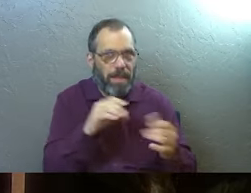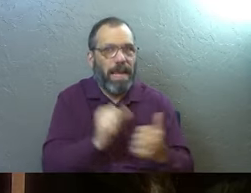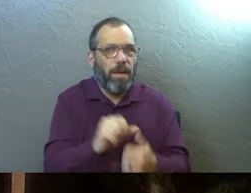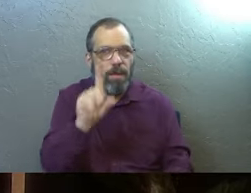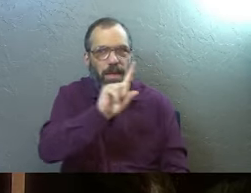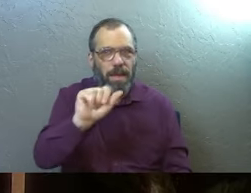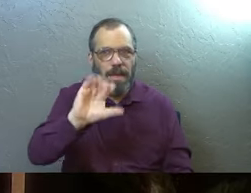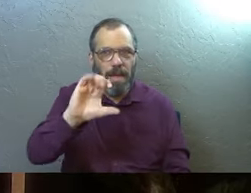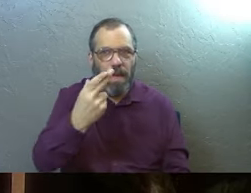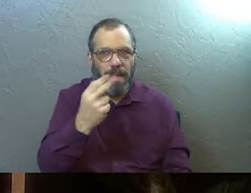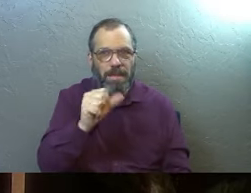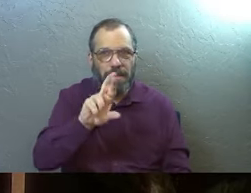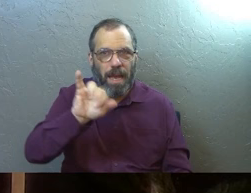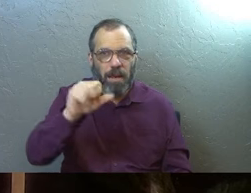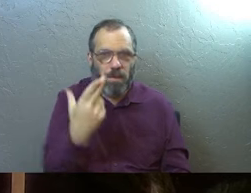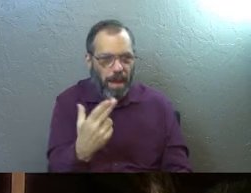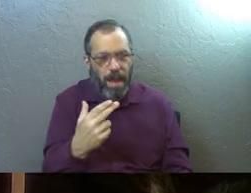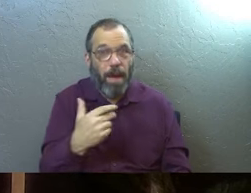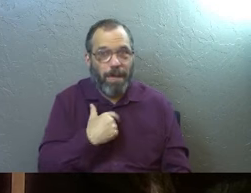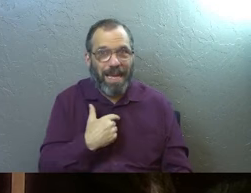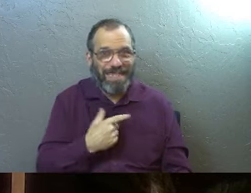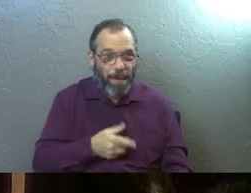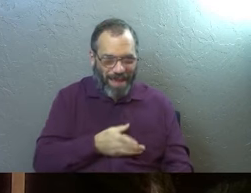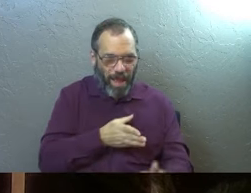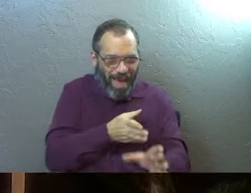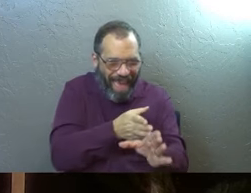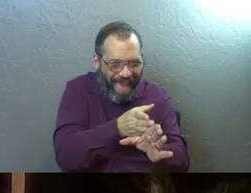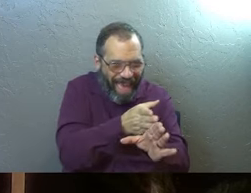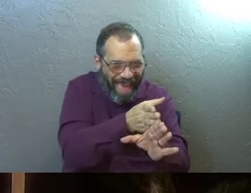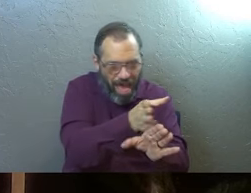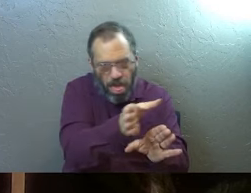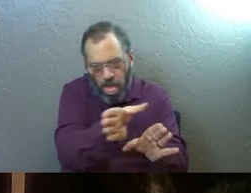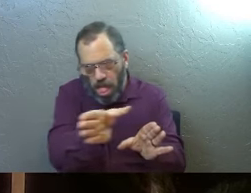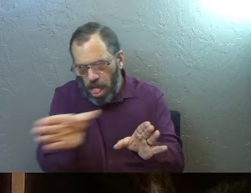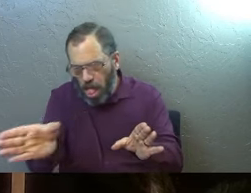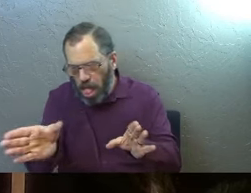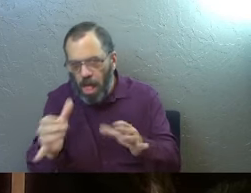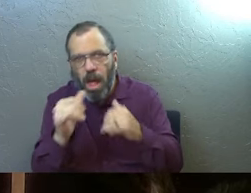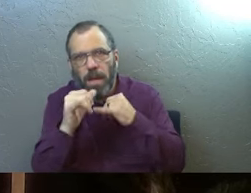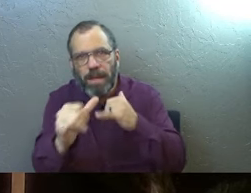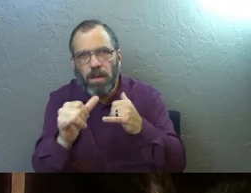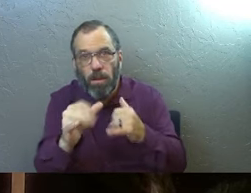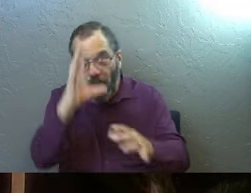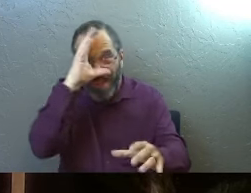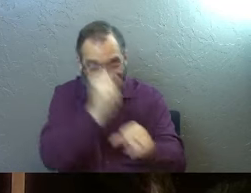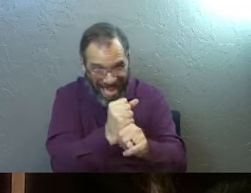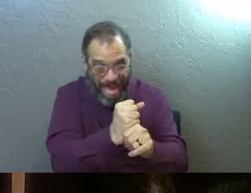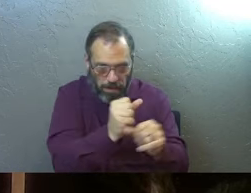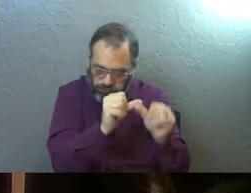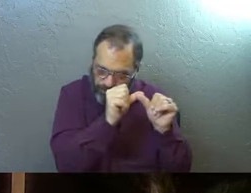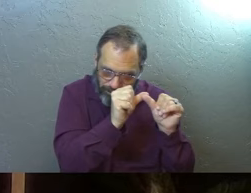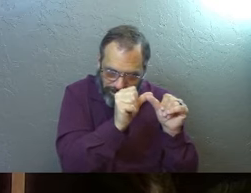guy. Because sometimes I get derailed. I think we all get derailed in our faith.